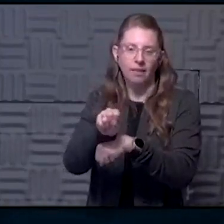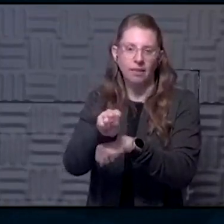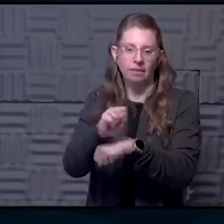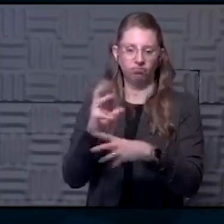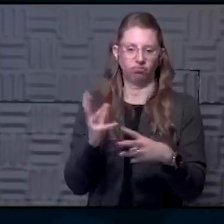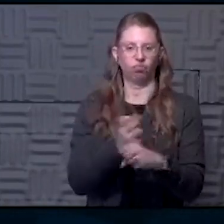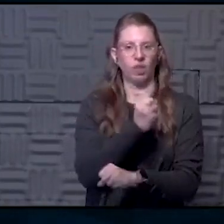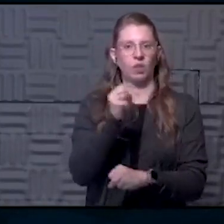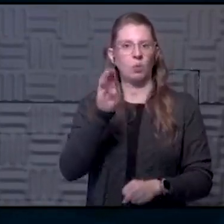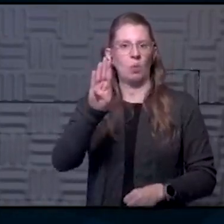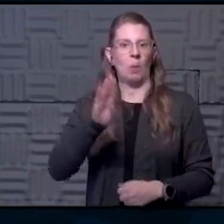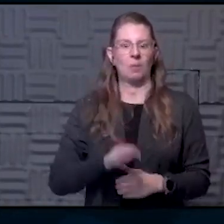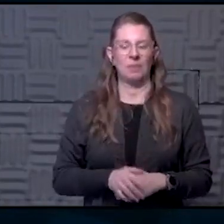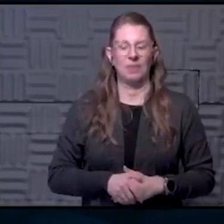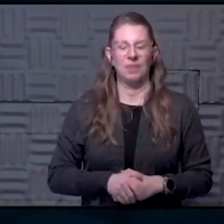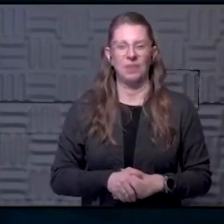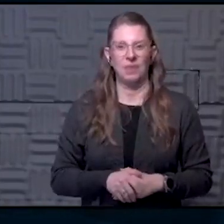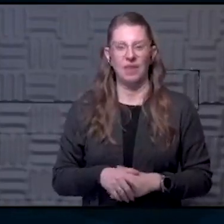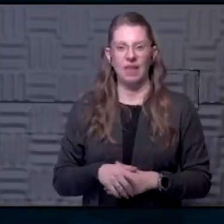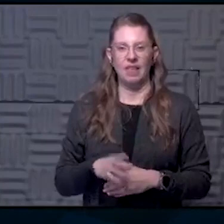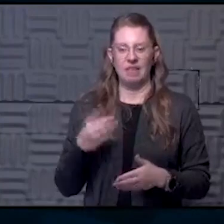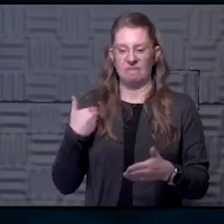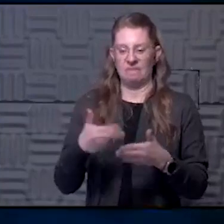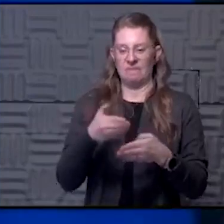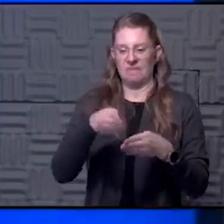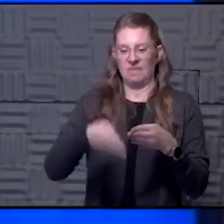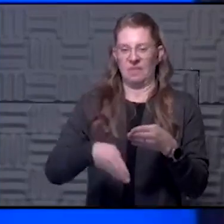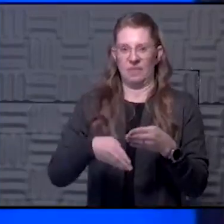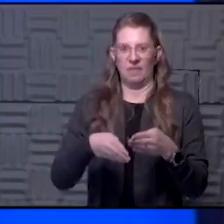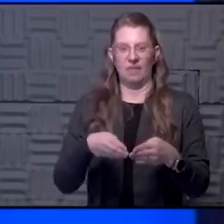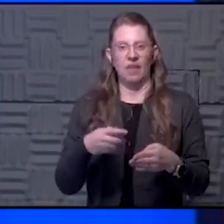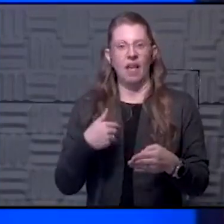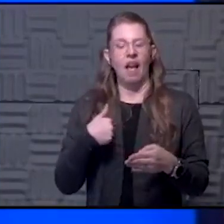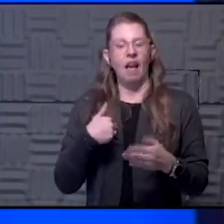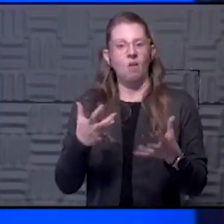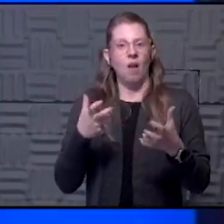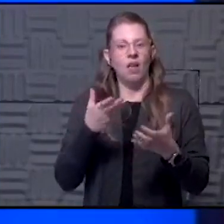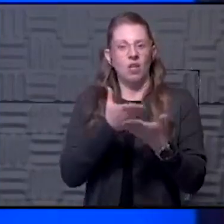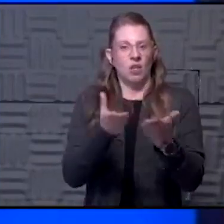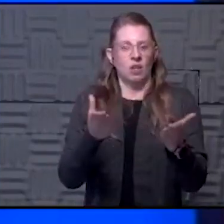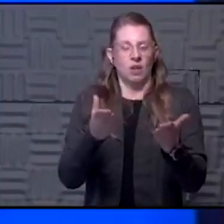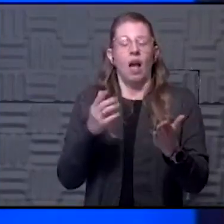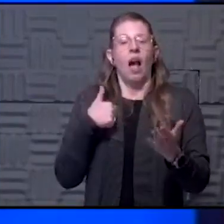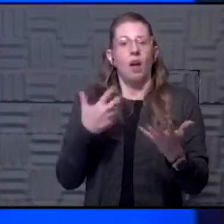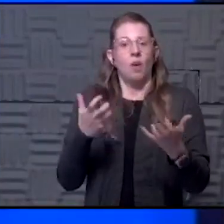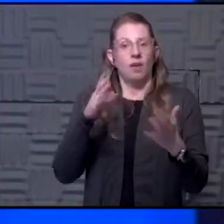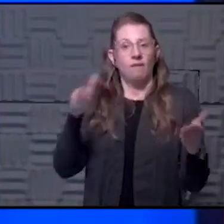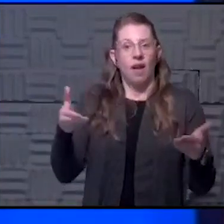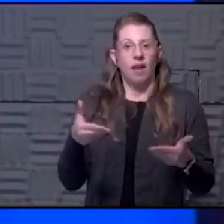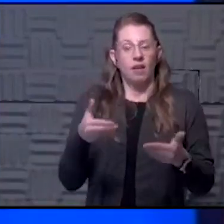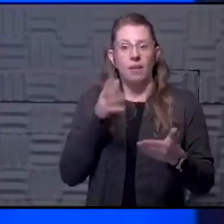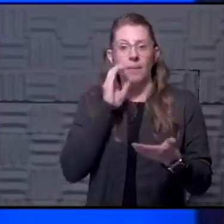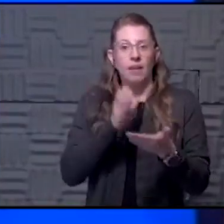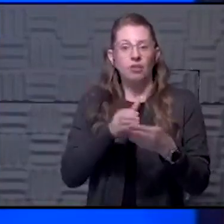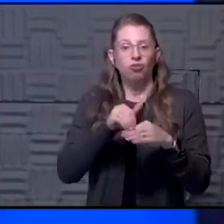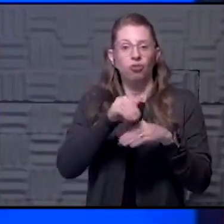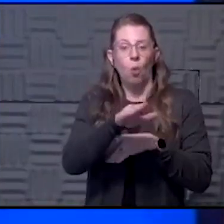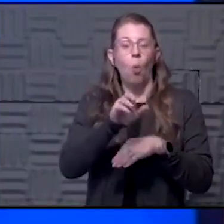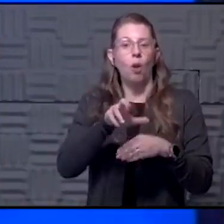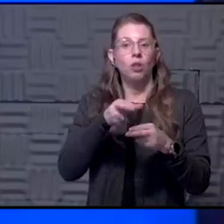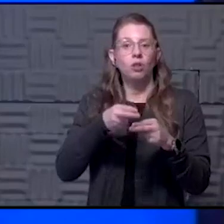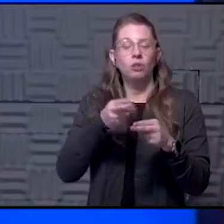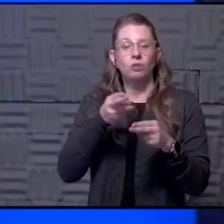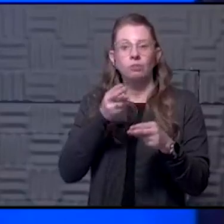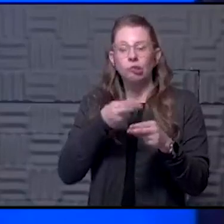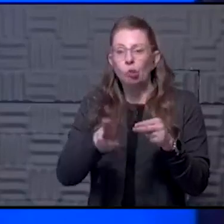Super Bowl win. As we close, I want to invite you to send us the photos of a short video